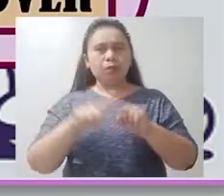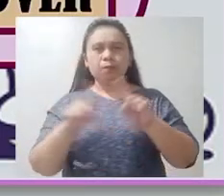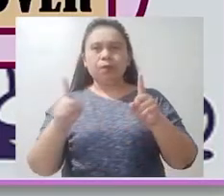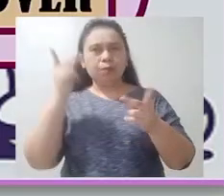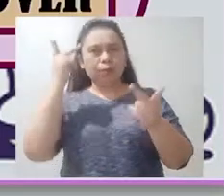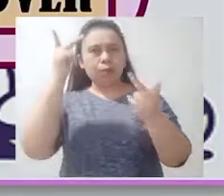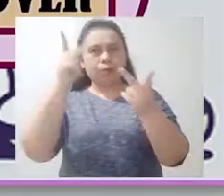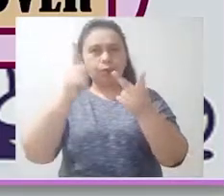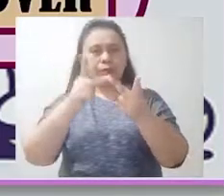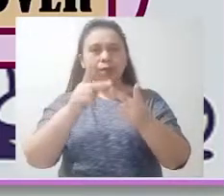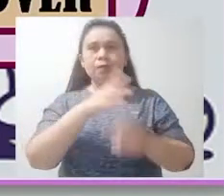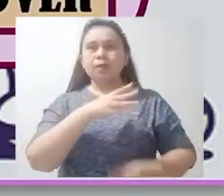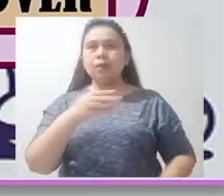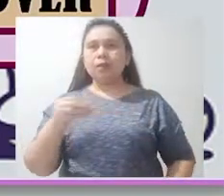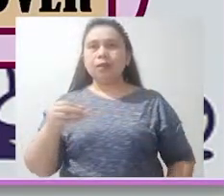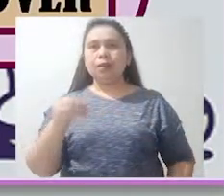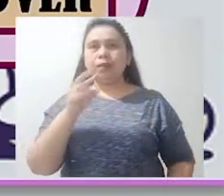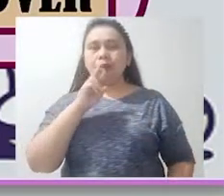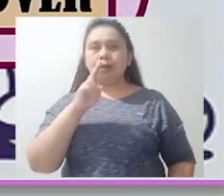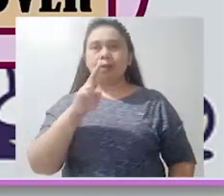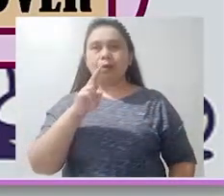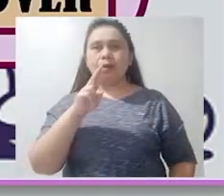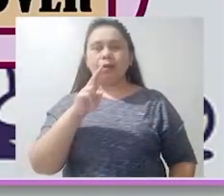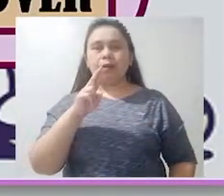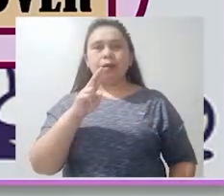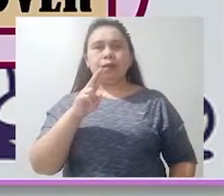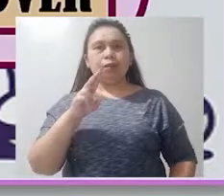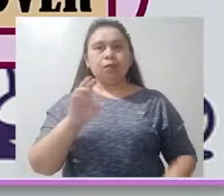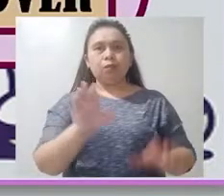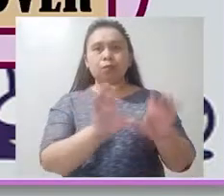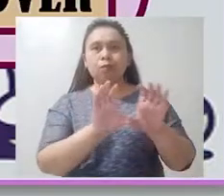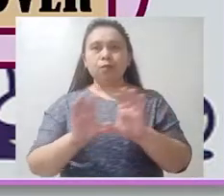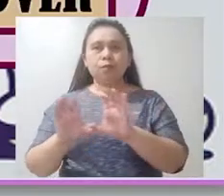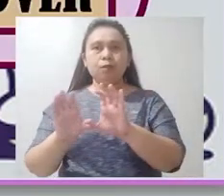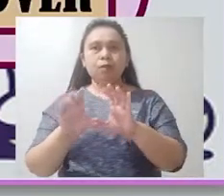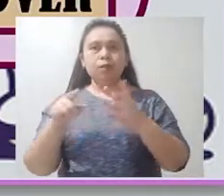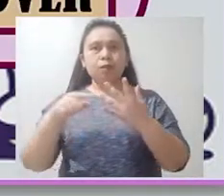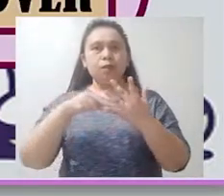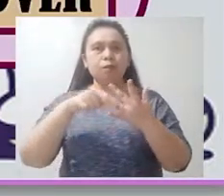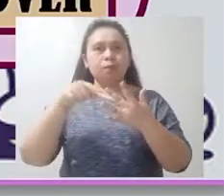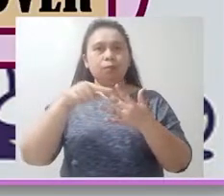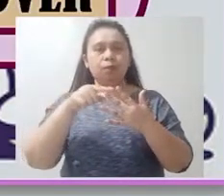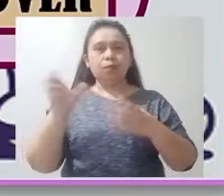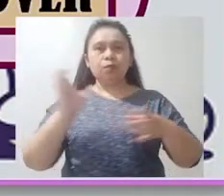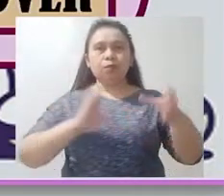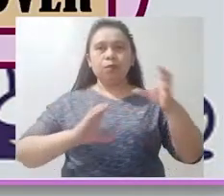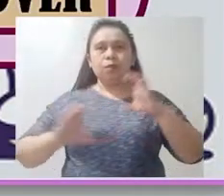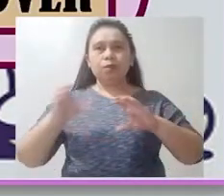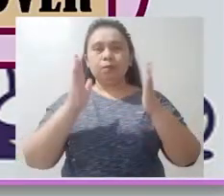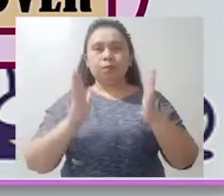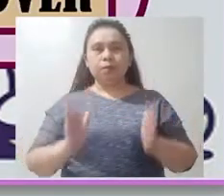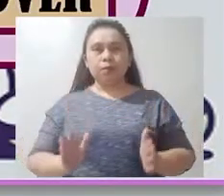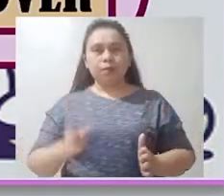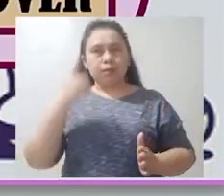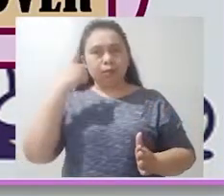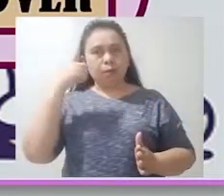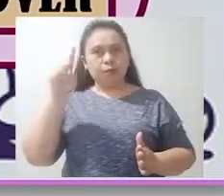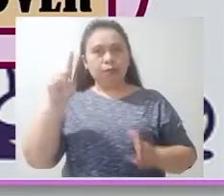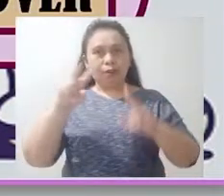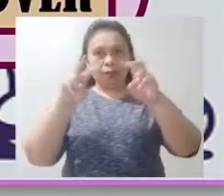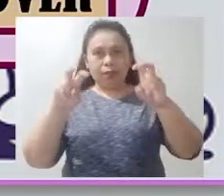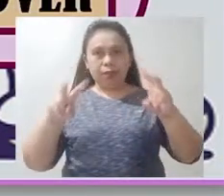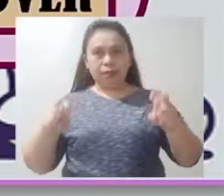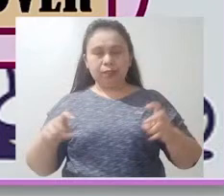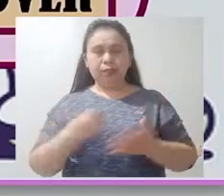of purposes and are particularly common among chemists for the chemical analysis of